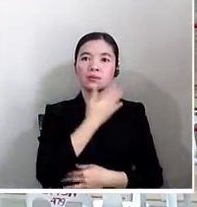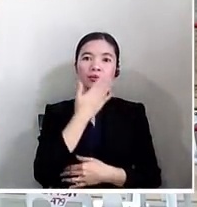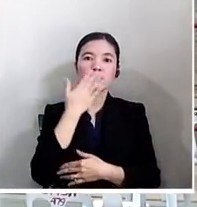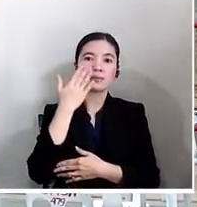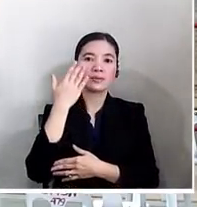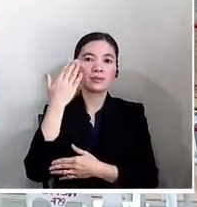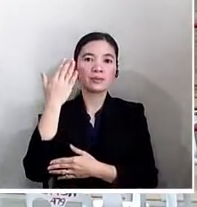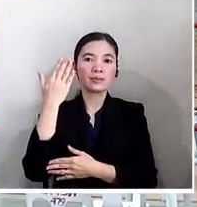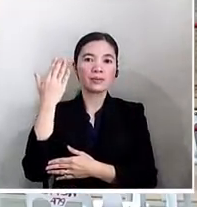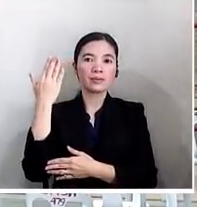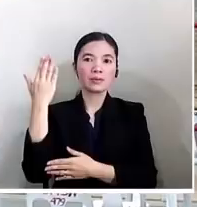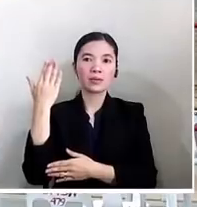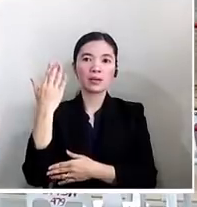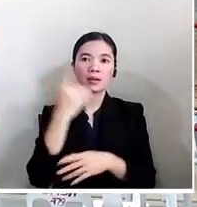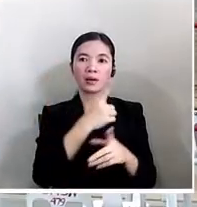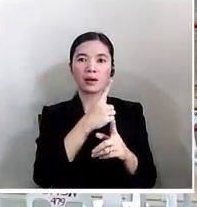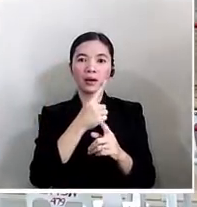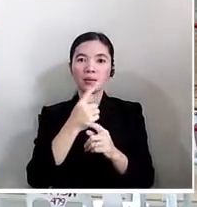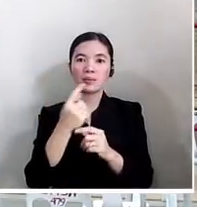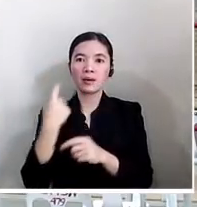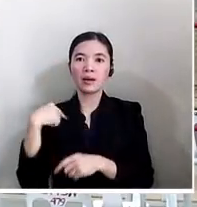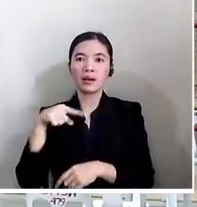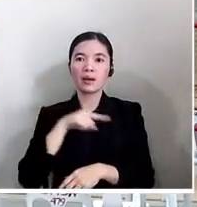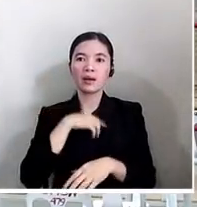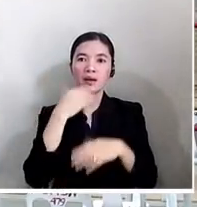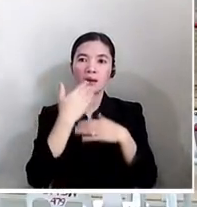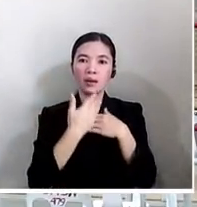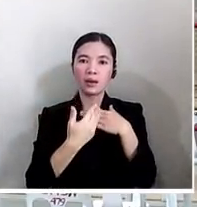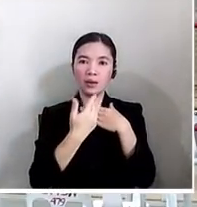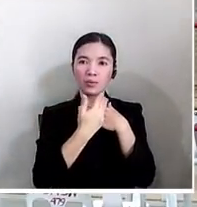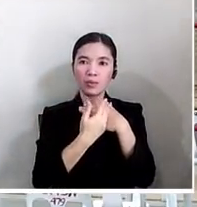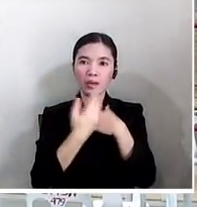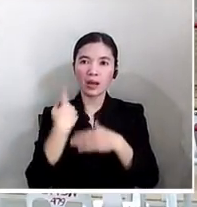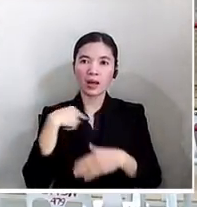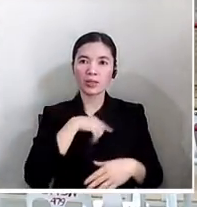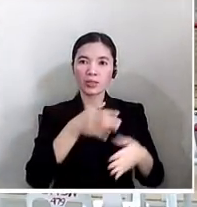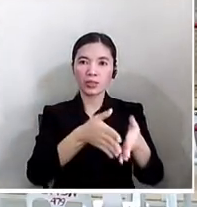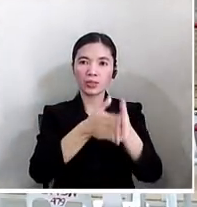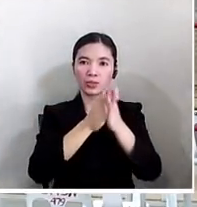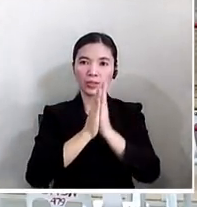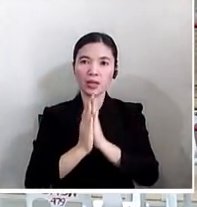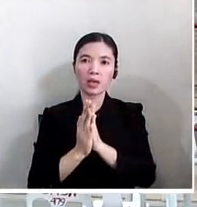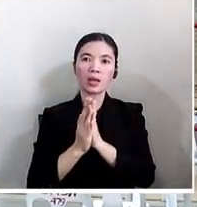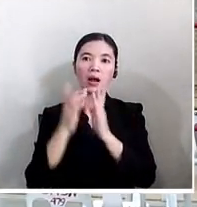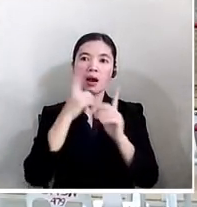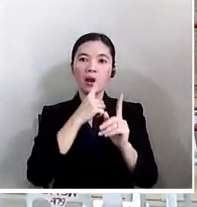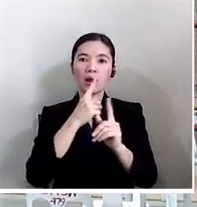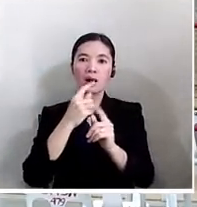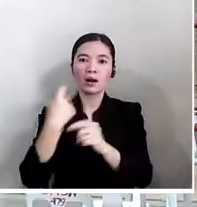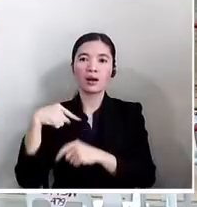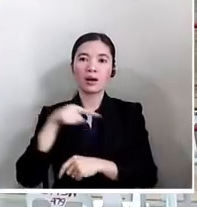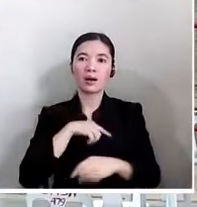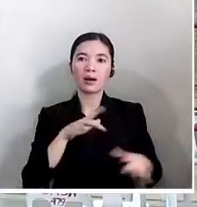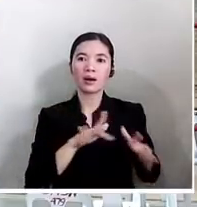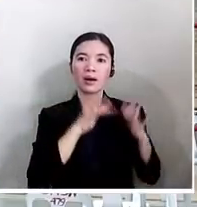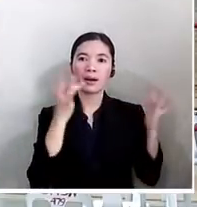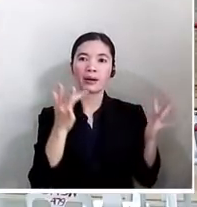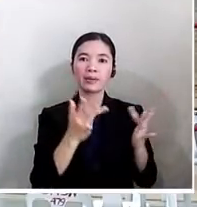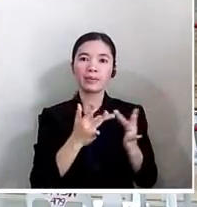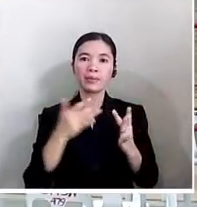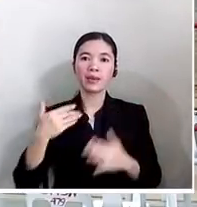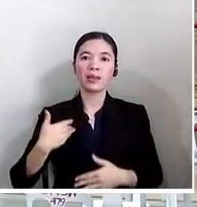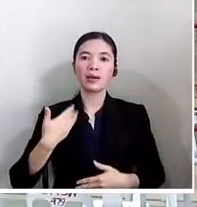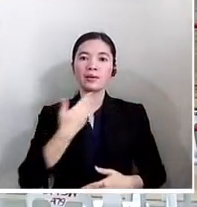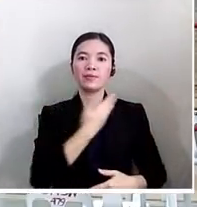yours. Take our bread, we ask you, take ours. We love